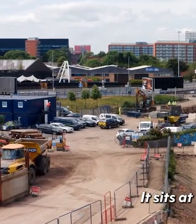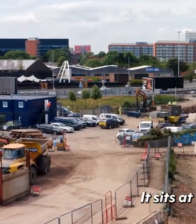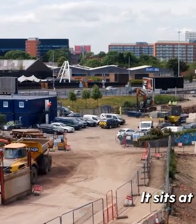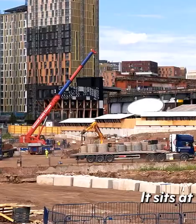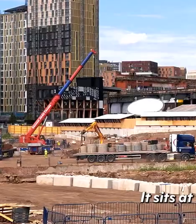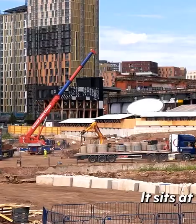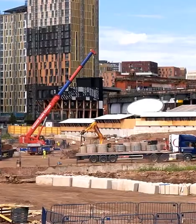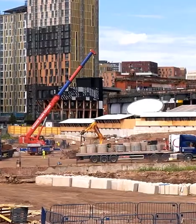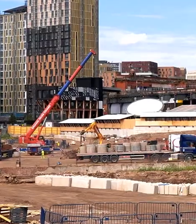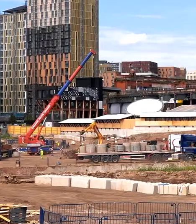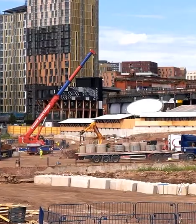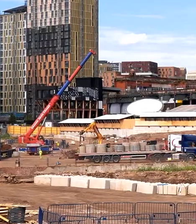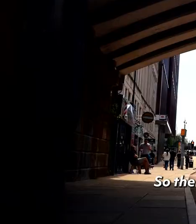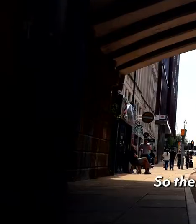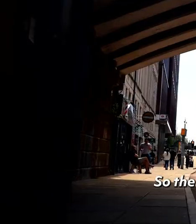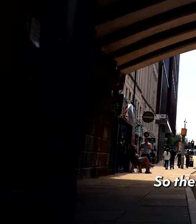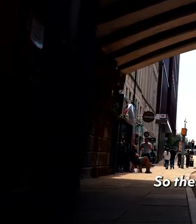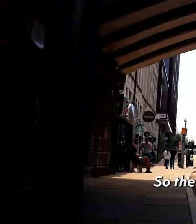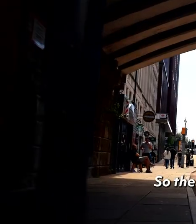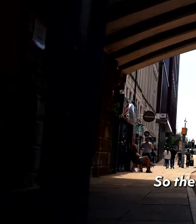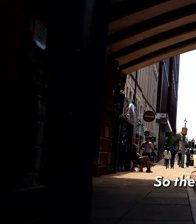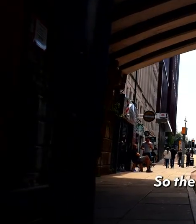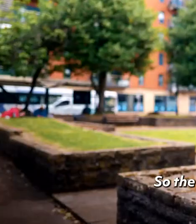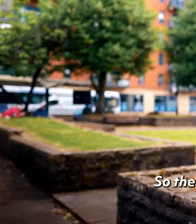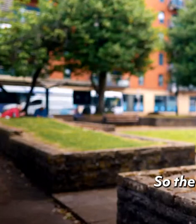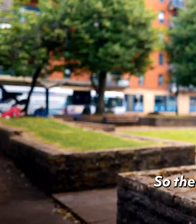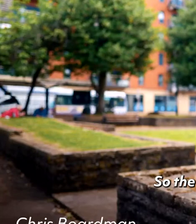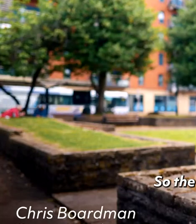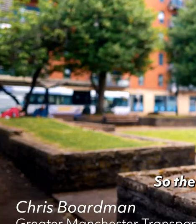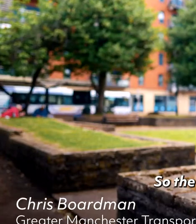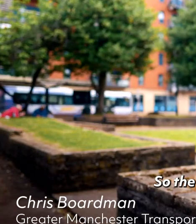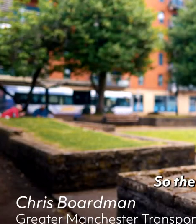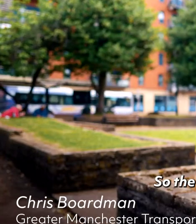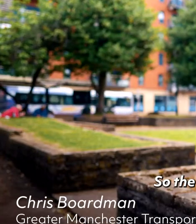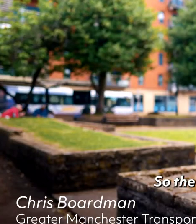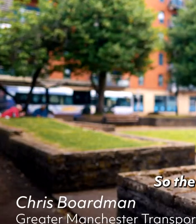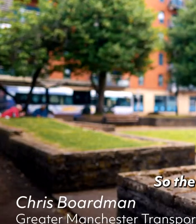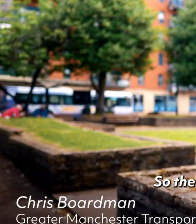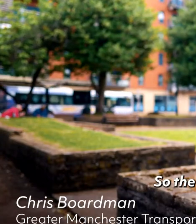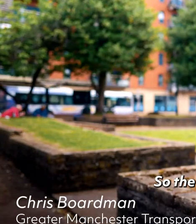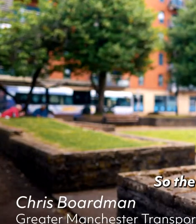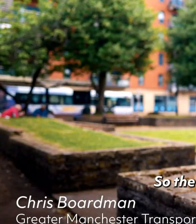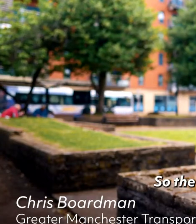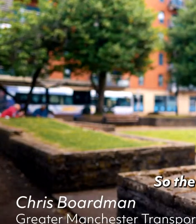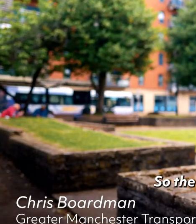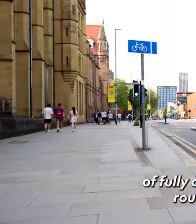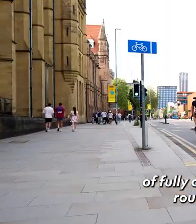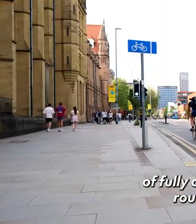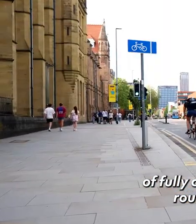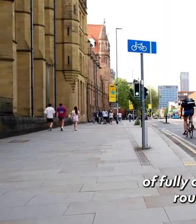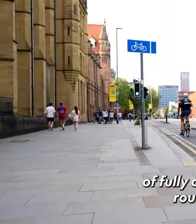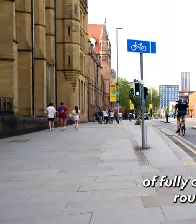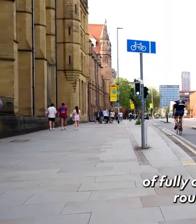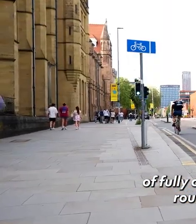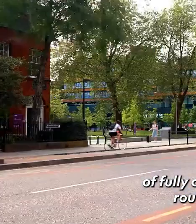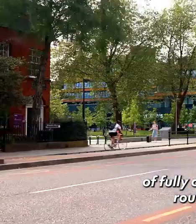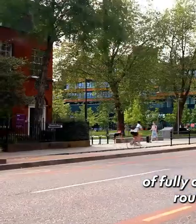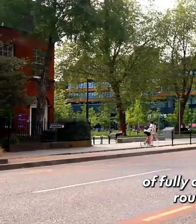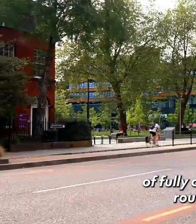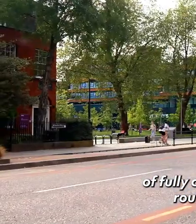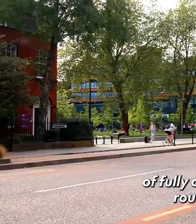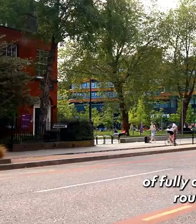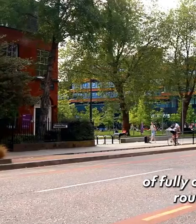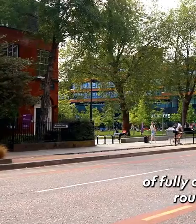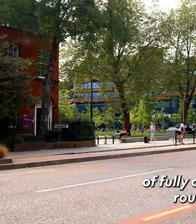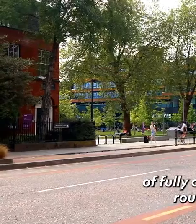of a 7-acre park. So the B network will eventually comprise 1,800 miles of fully connected cycling and